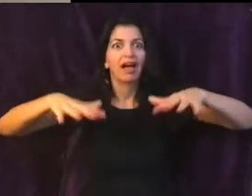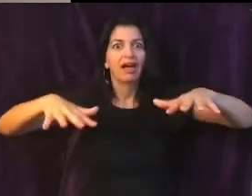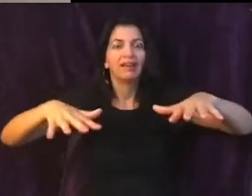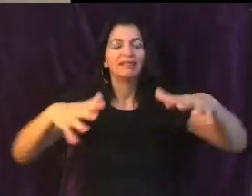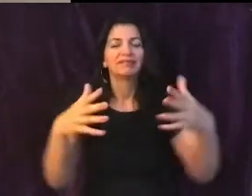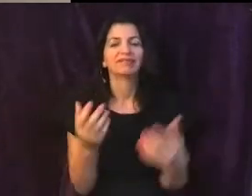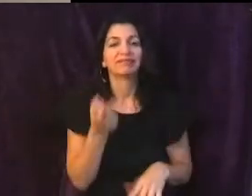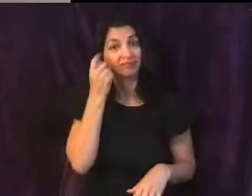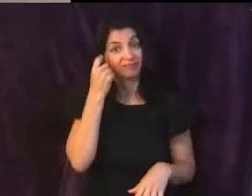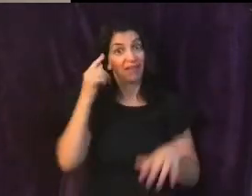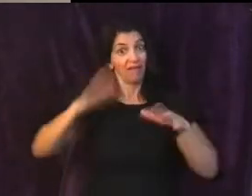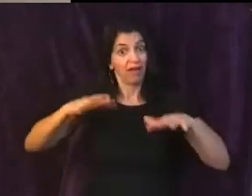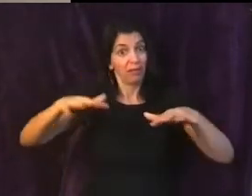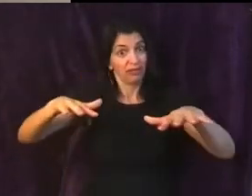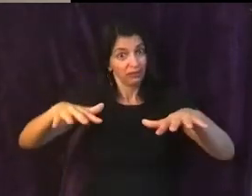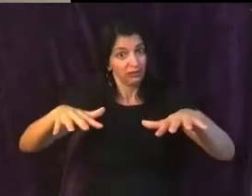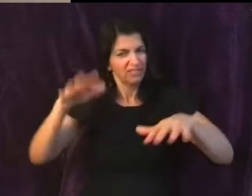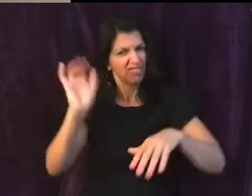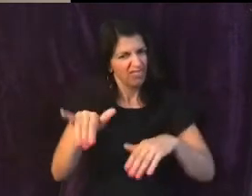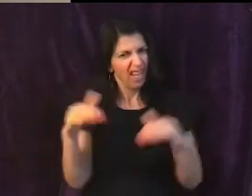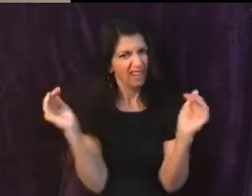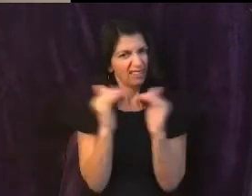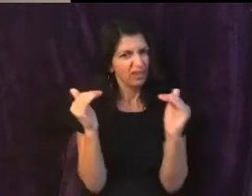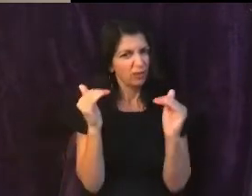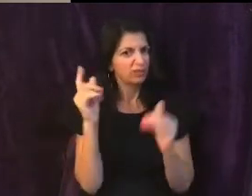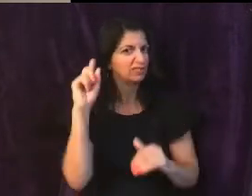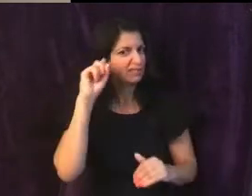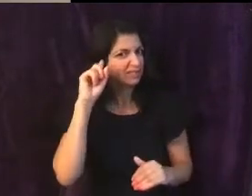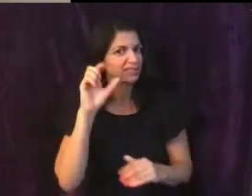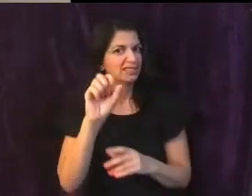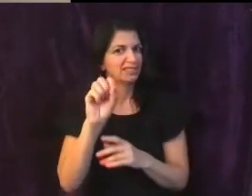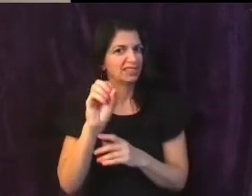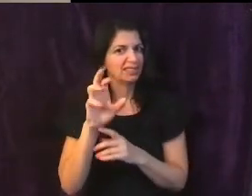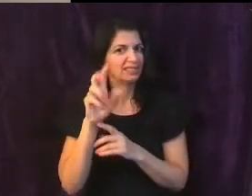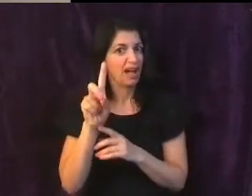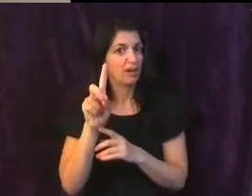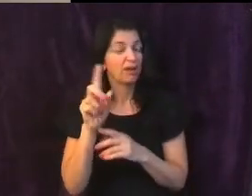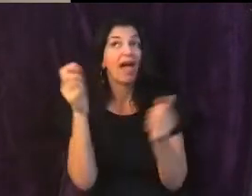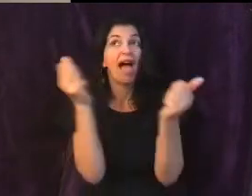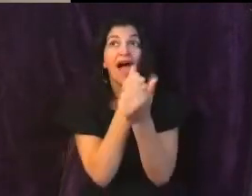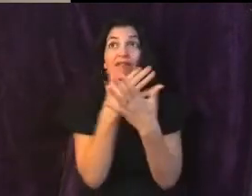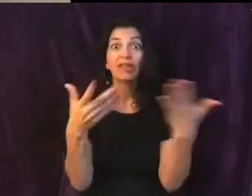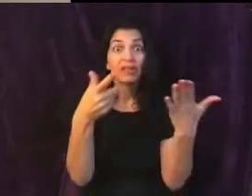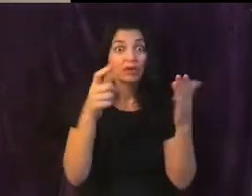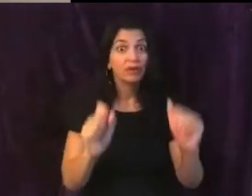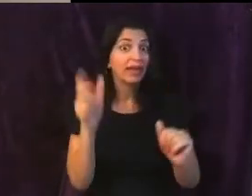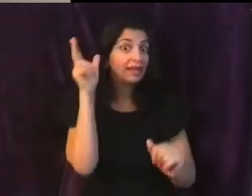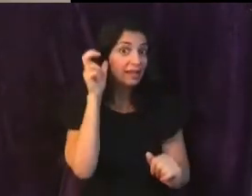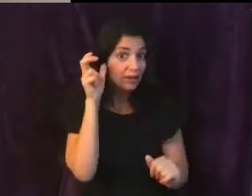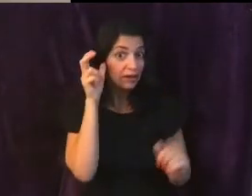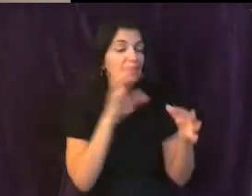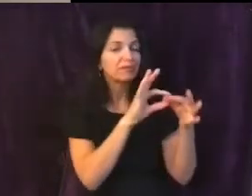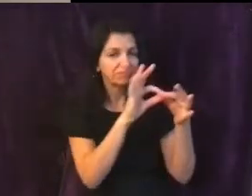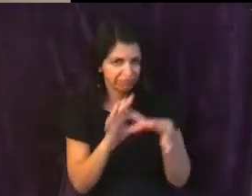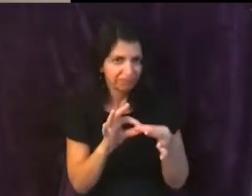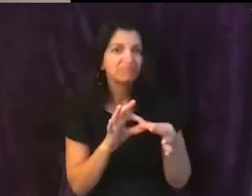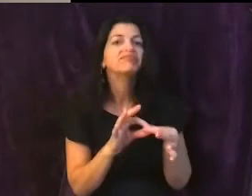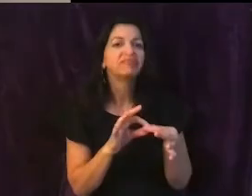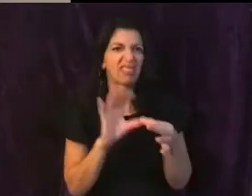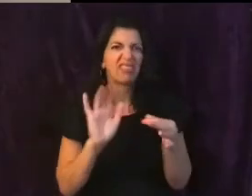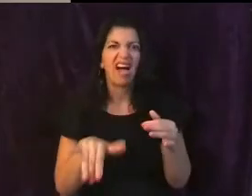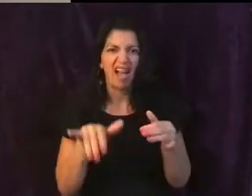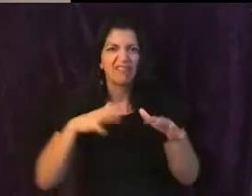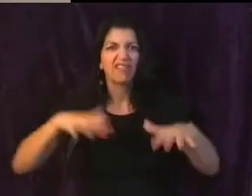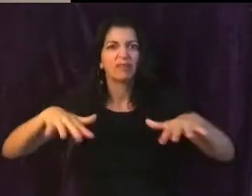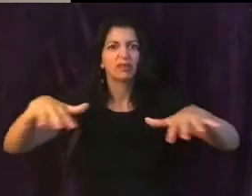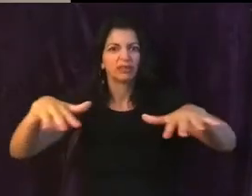we get sounds. It's how everything you hear works. Since we know that this works by vibrating air over